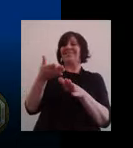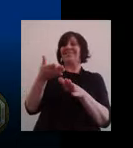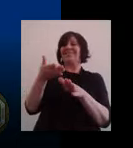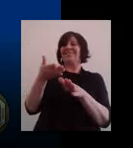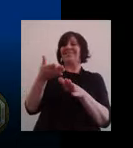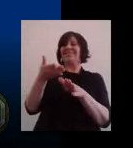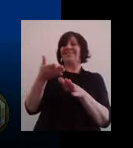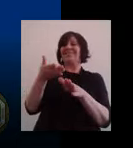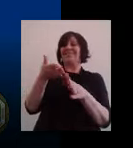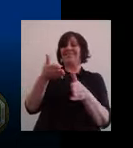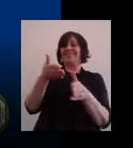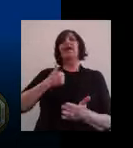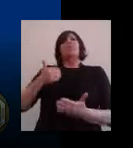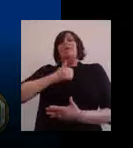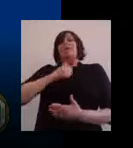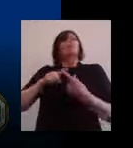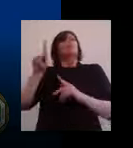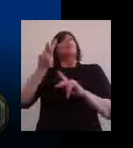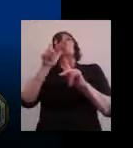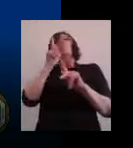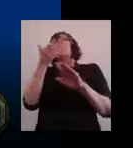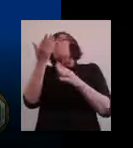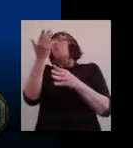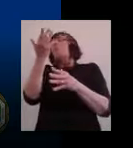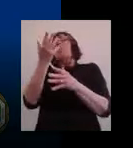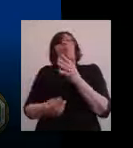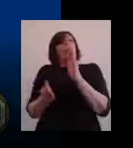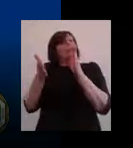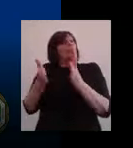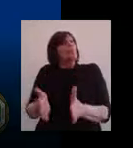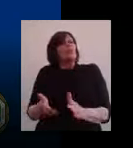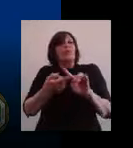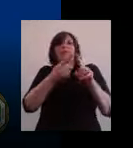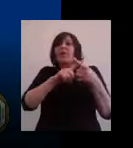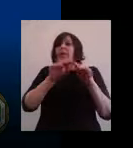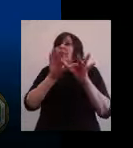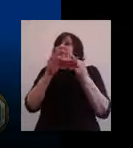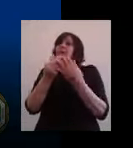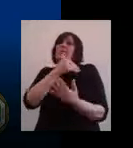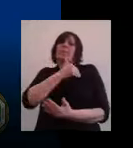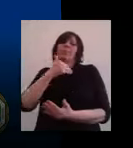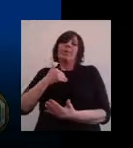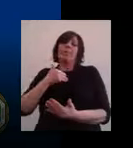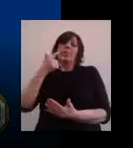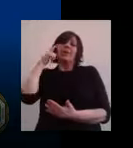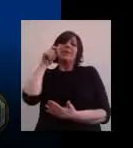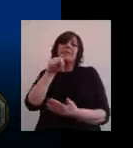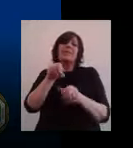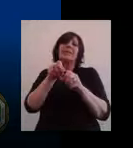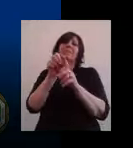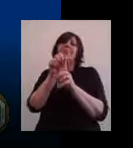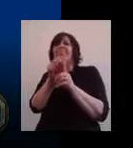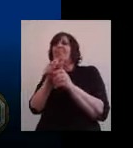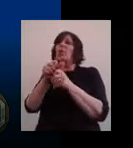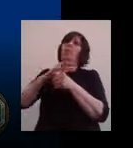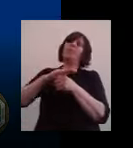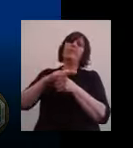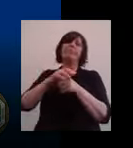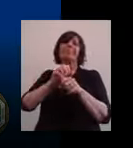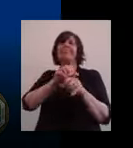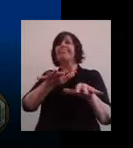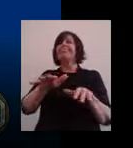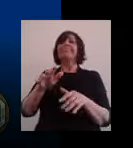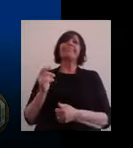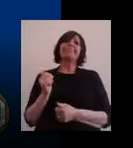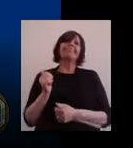lost a loved one, friend, or family member due to the COVID-19 outbreak. 8 more deaths since the last report yesterday, so